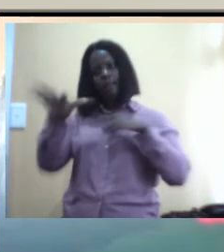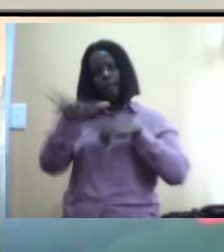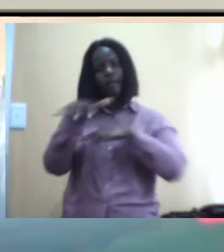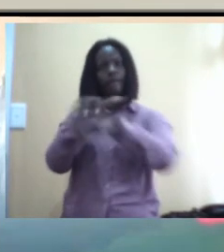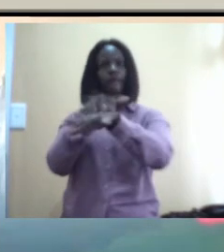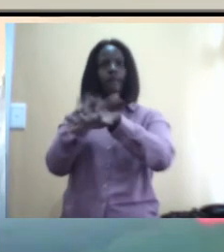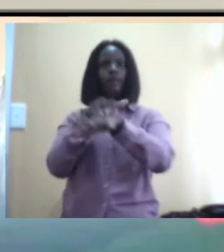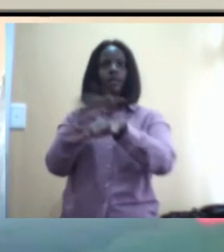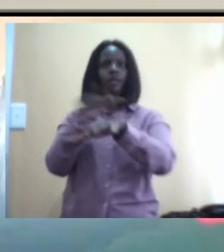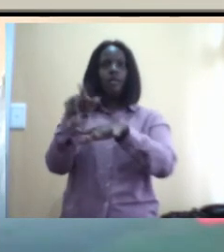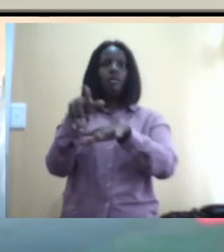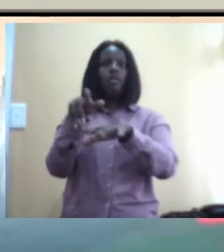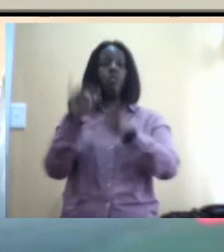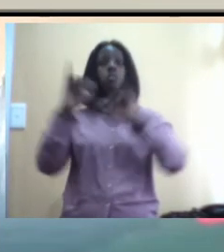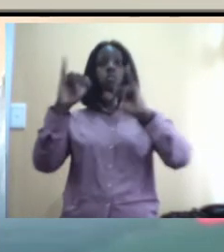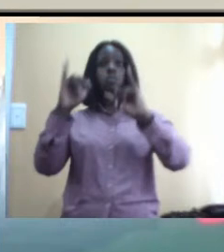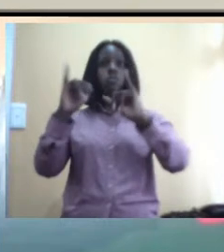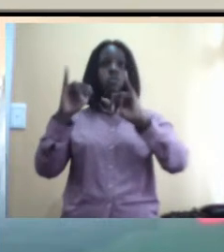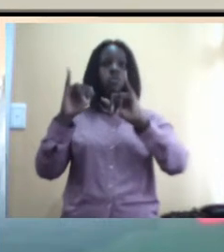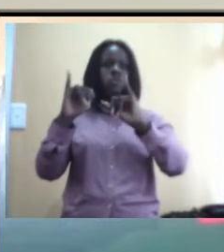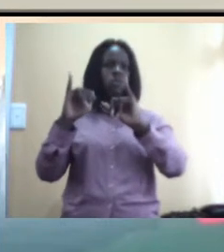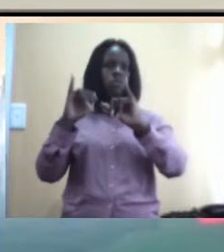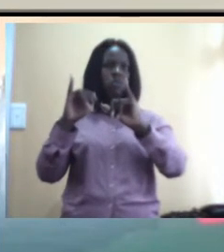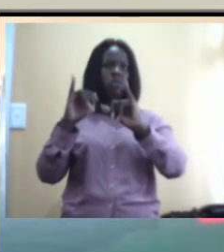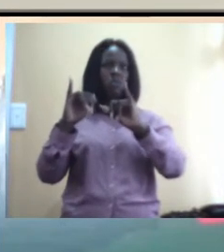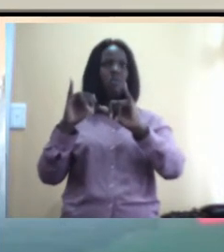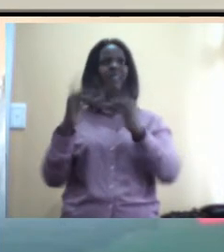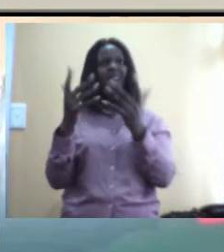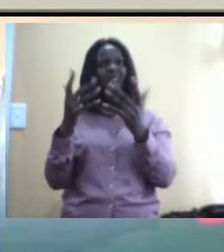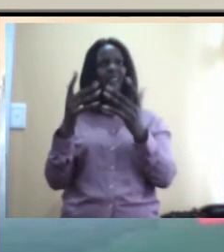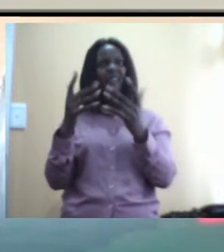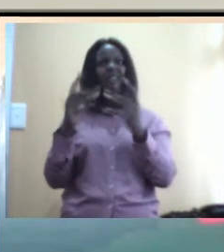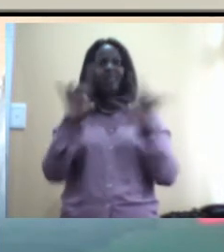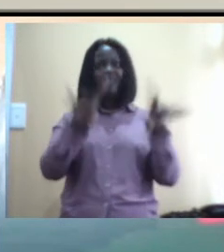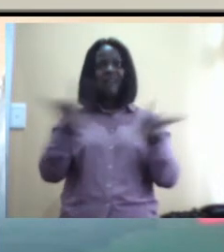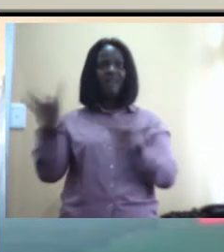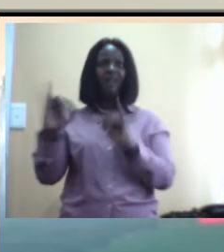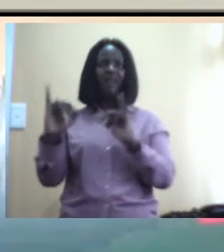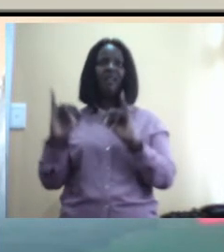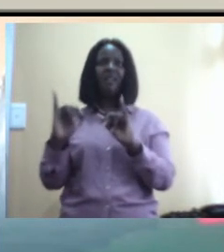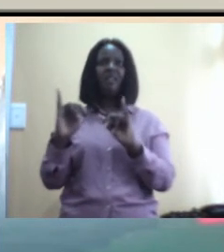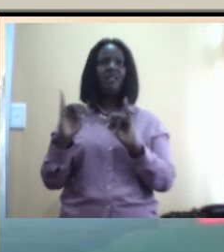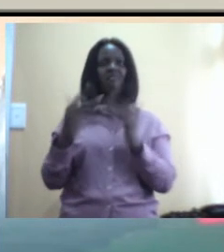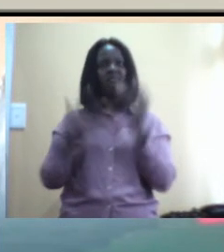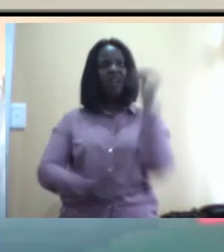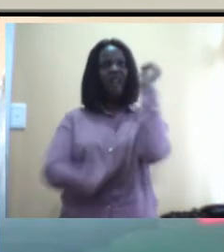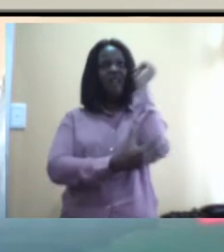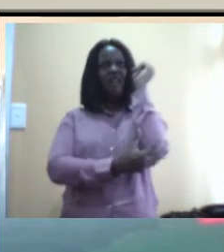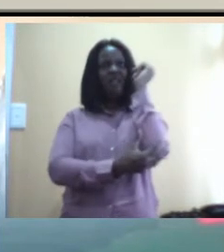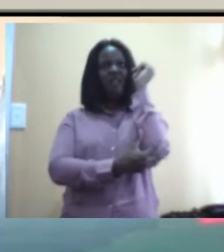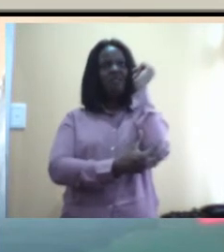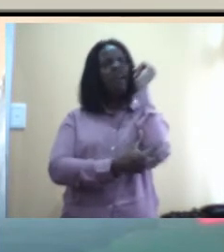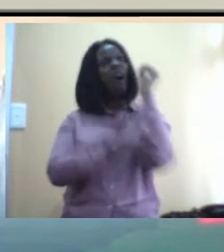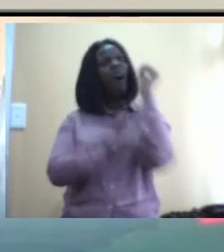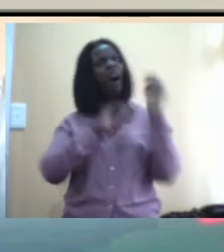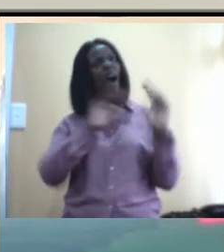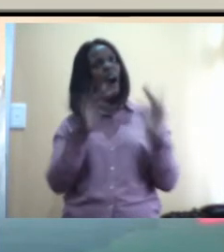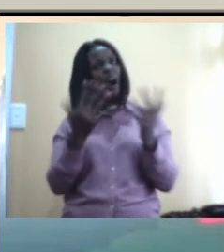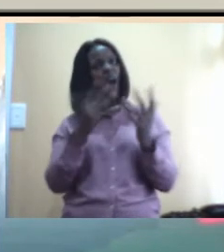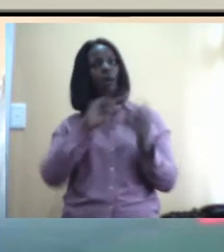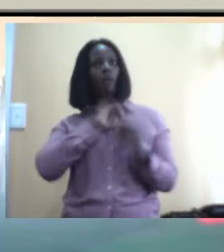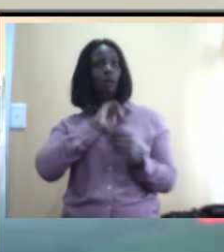is hardest hit by the famine during the COVID-19 lockdown period due to no